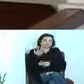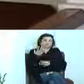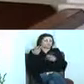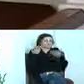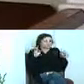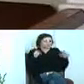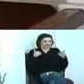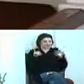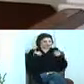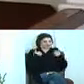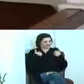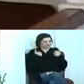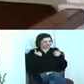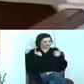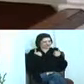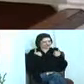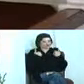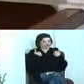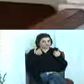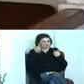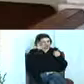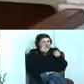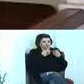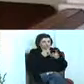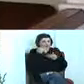it for your next level.